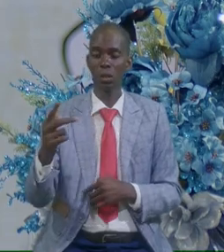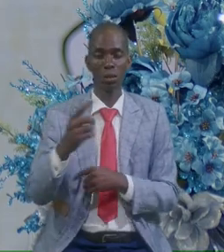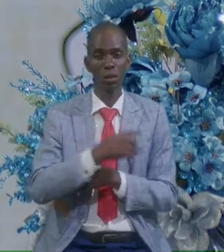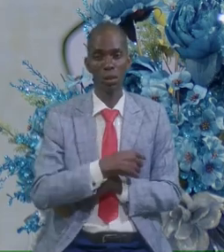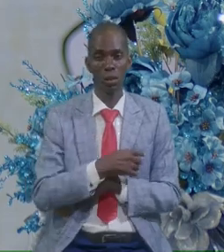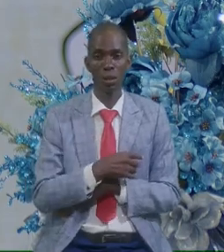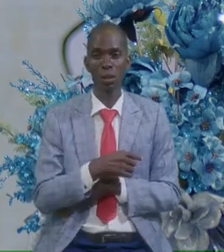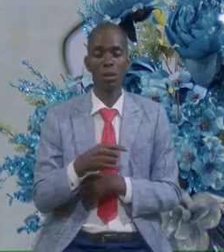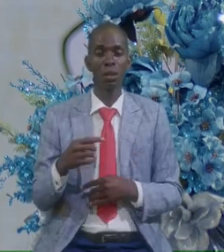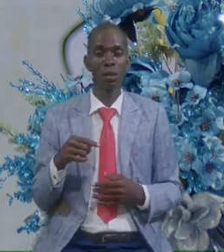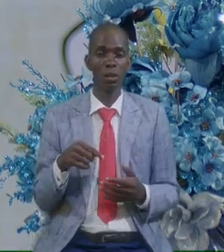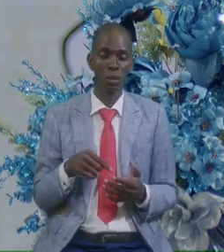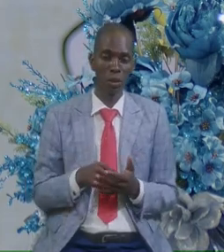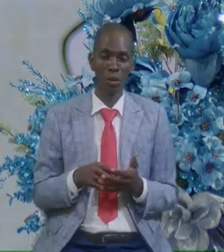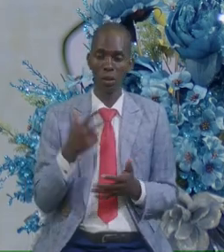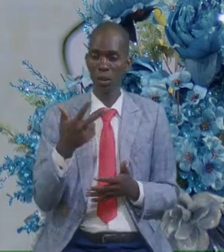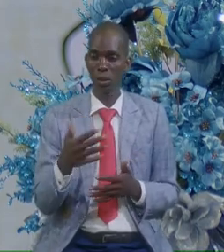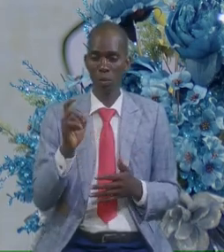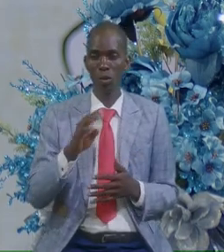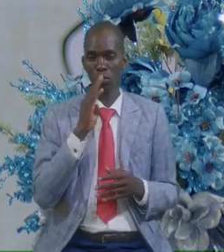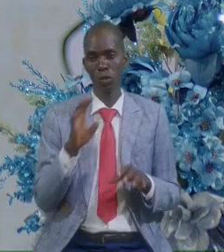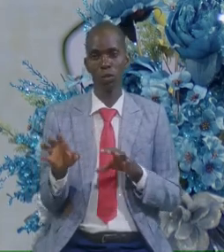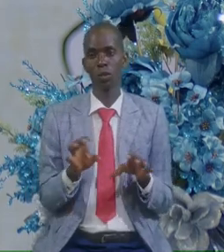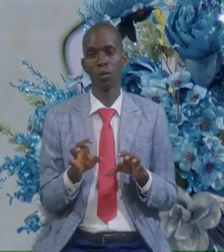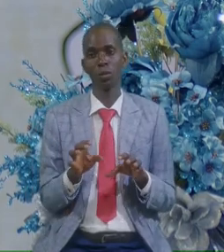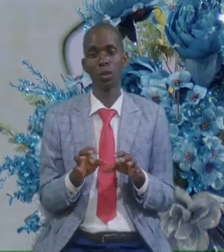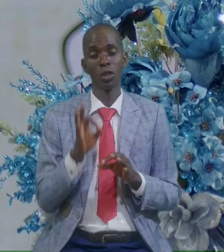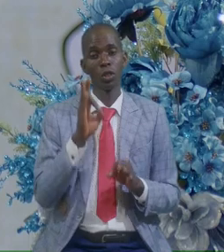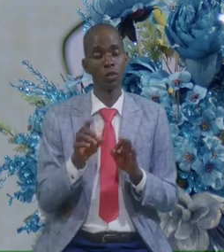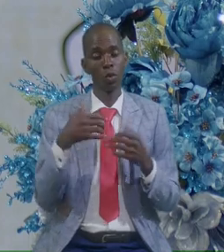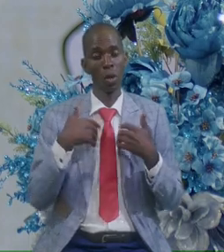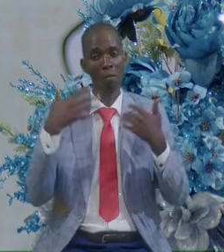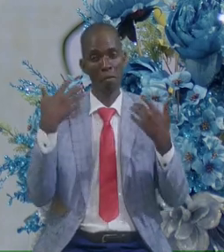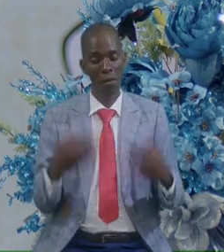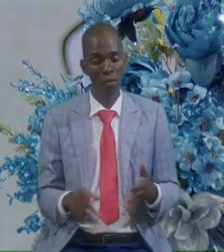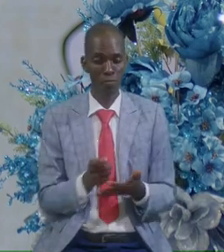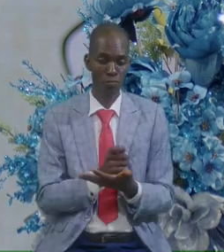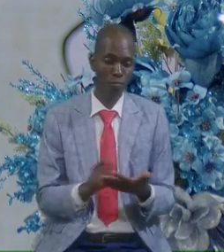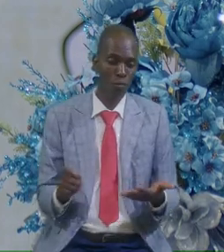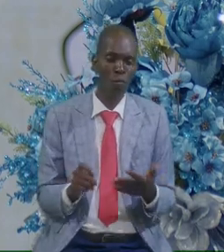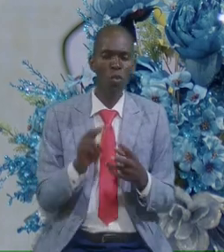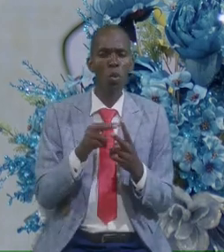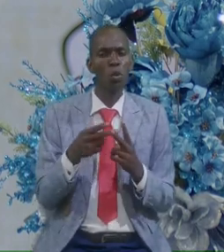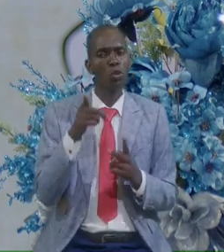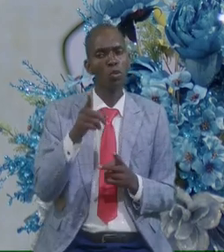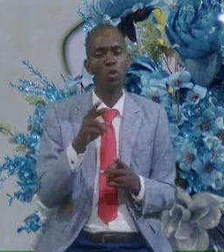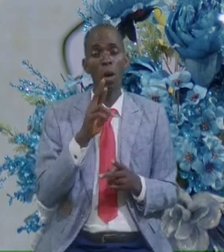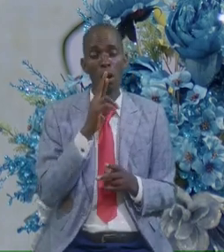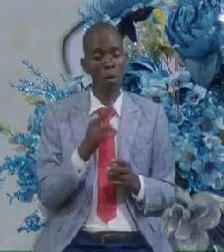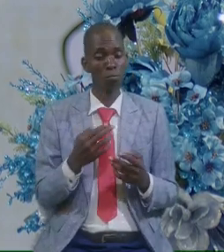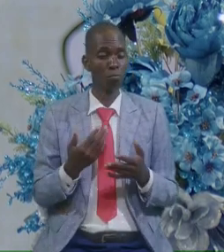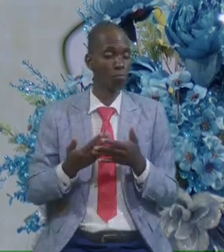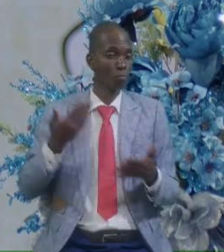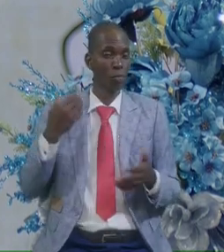done. Number one, if they are true with you, or you have given your life to Christ before, you're a child of God,